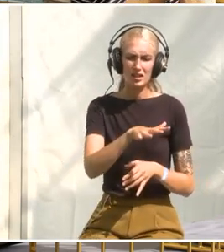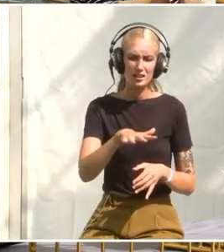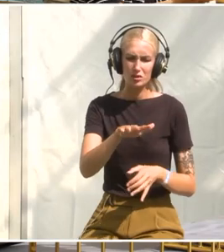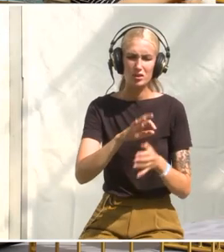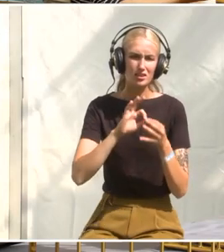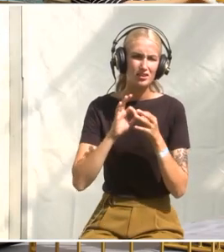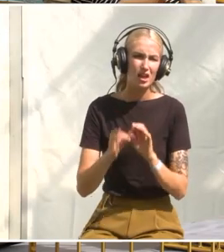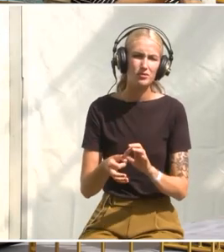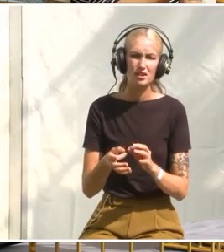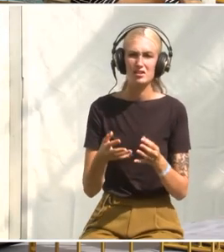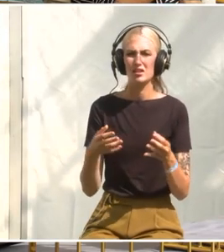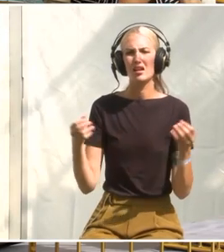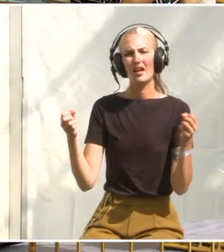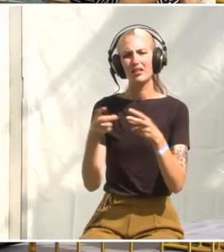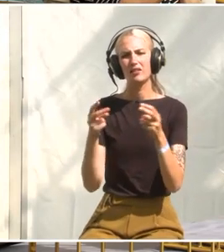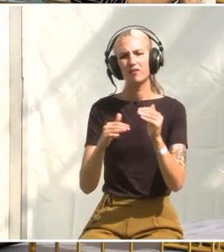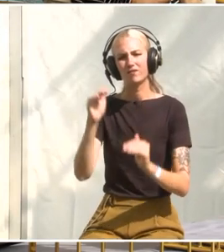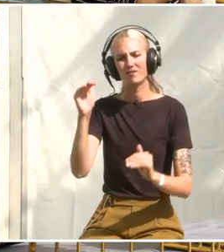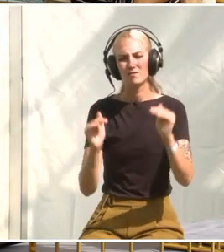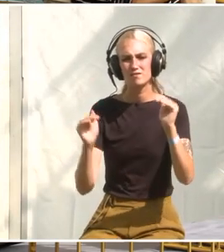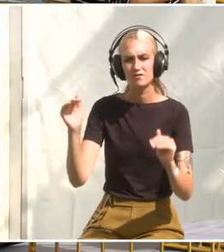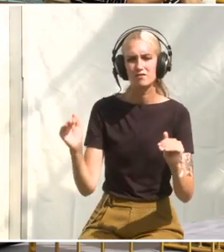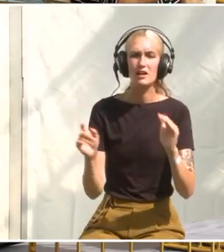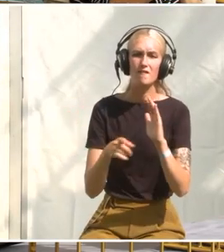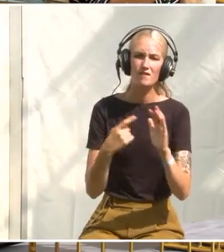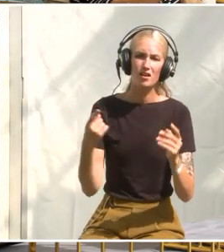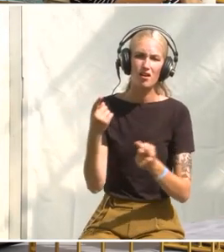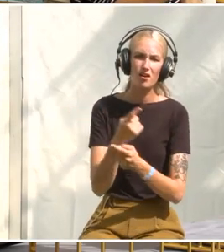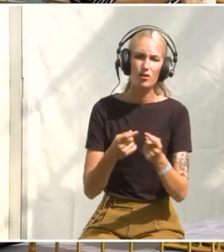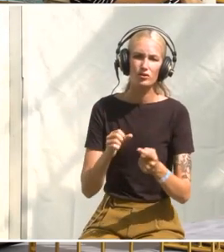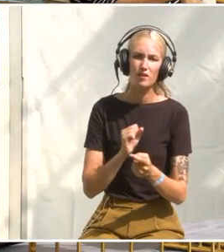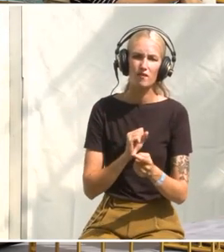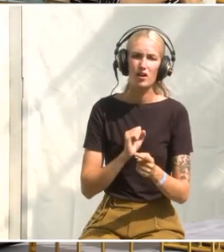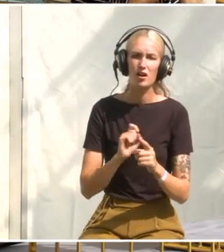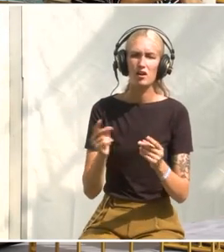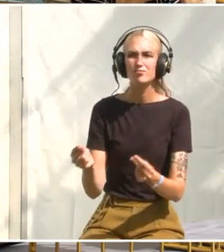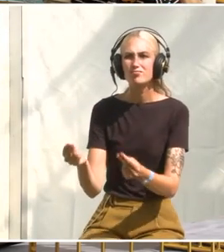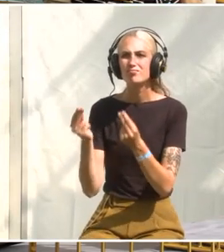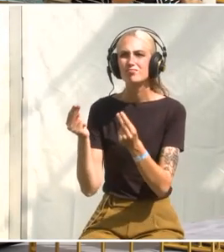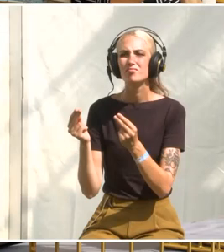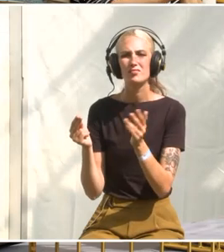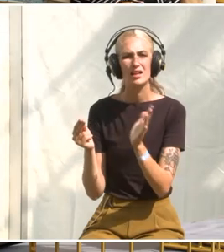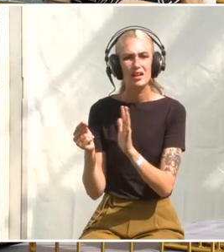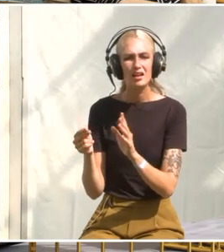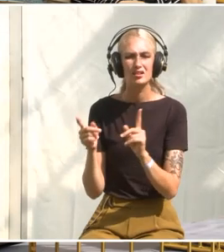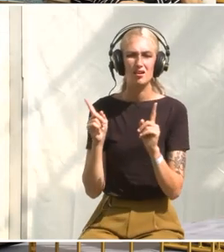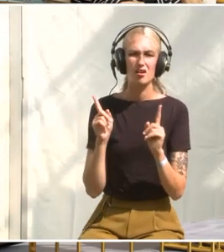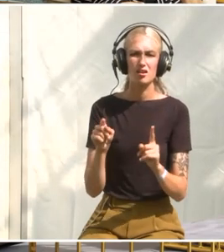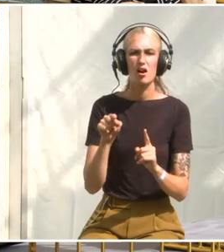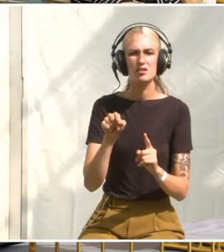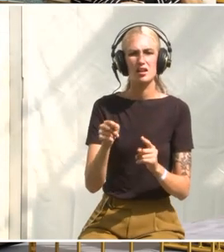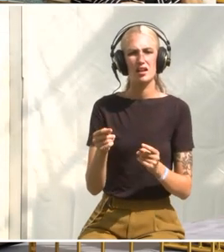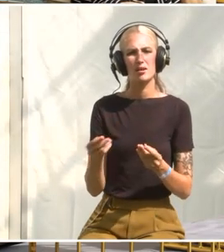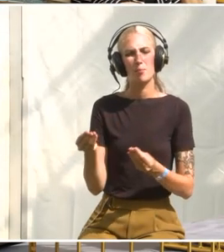speaking of like digital divide and equities, we're talking about, if not elitist pathway, but this is a kind of a